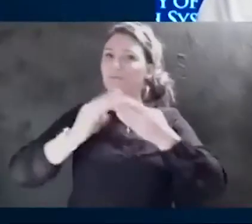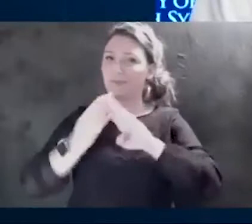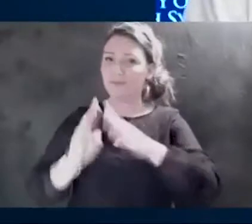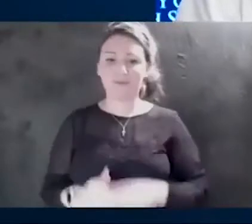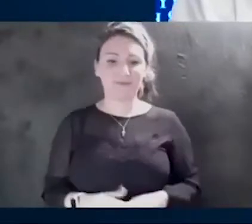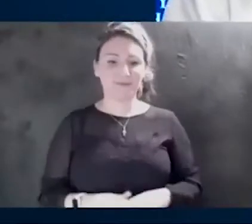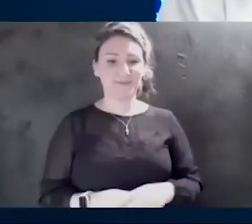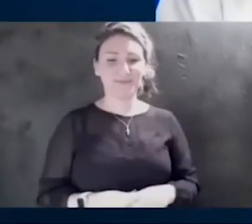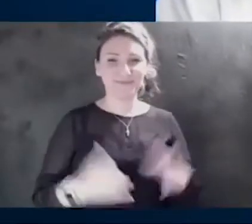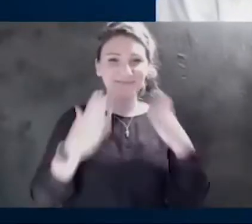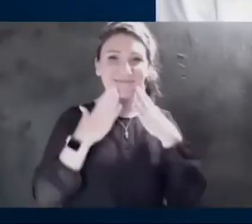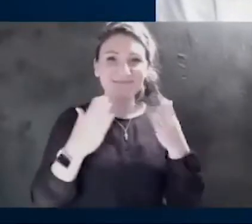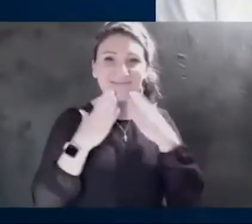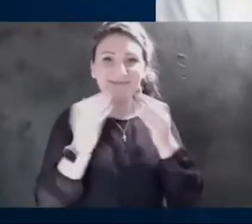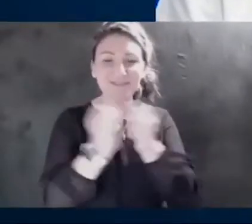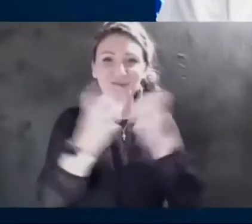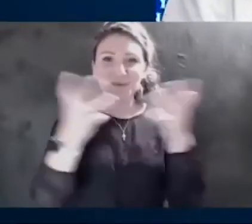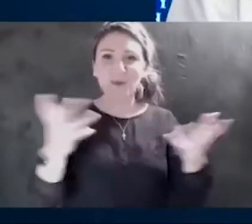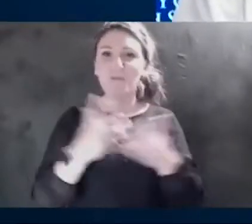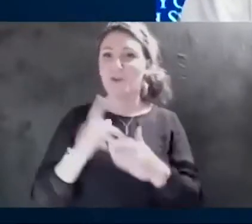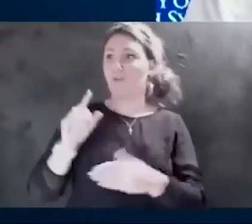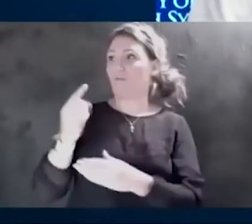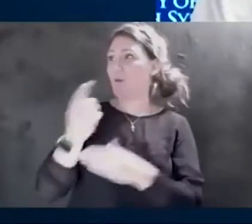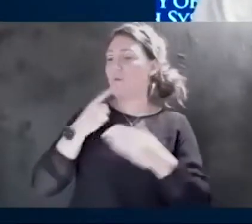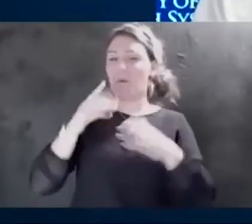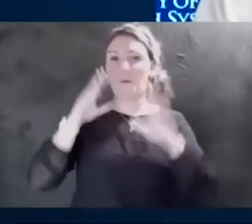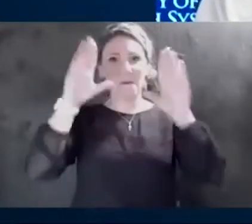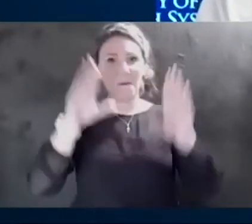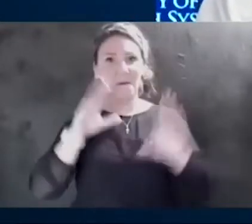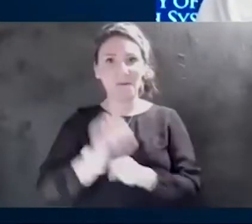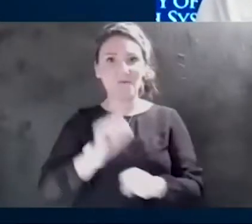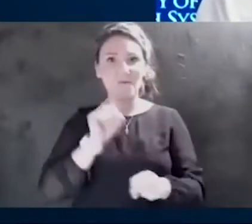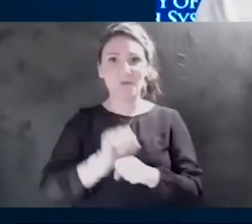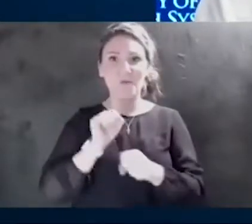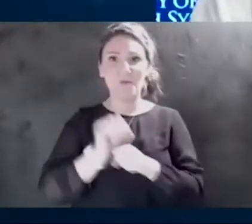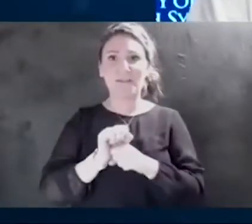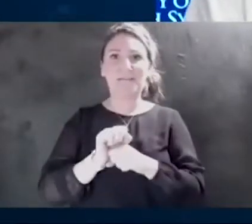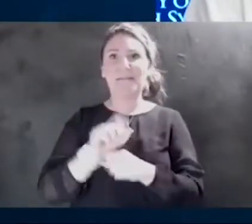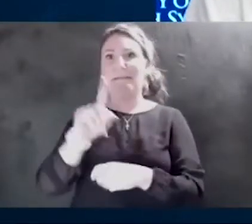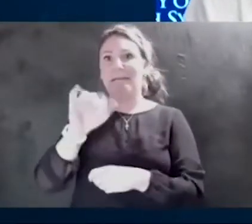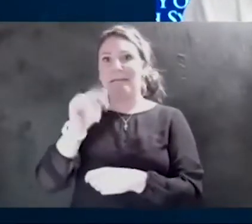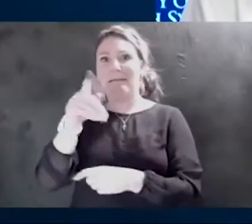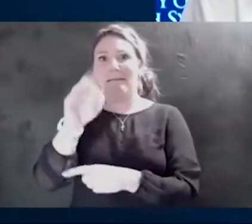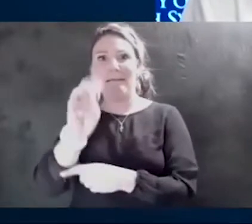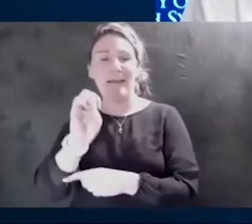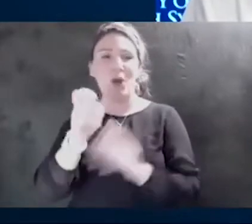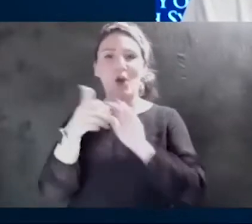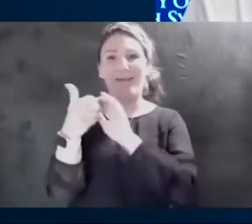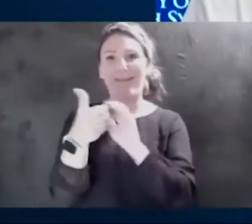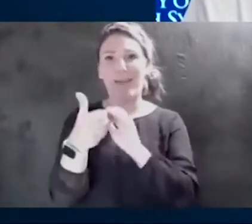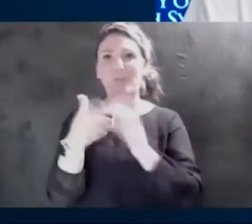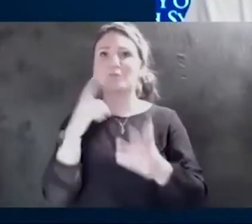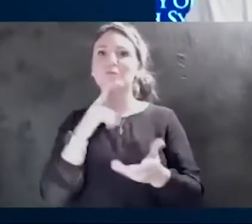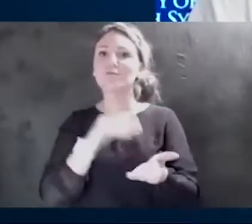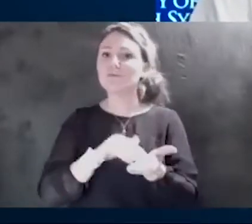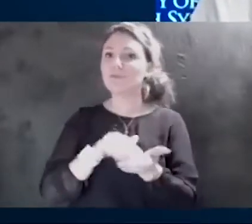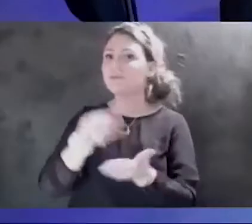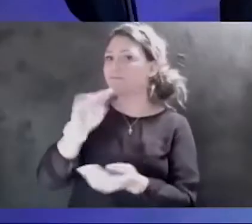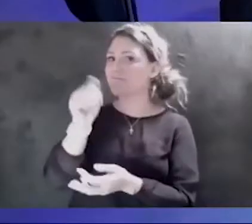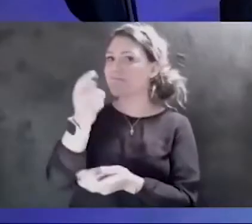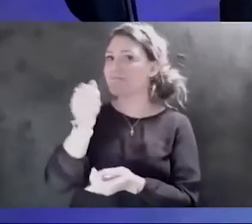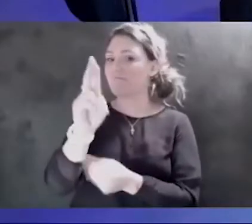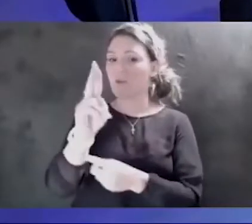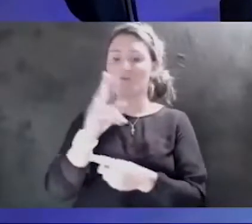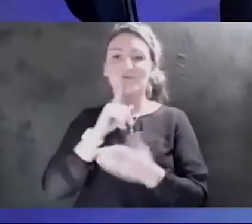that, first of all, what great work that the Care Collaborative has been able to do. Dr. Moser, the learning curve has been steep with